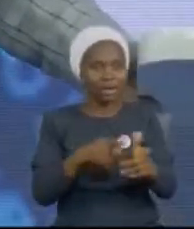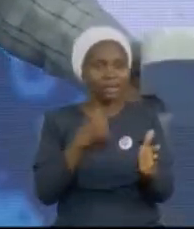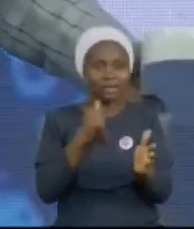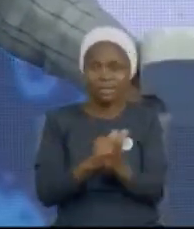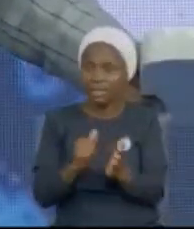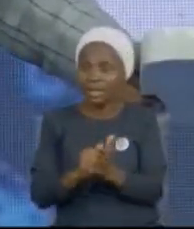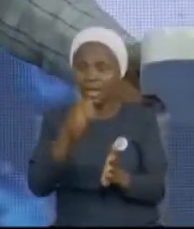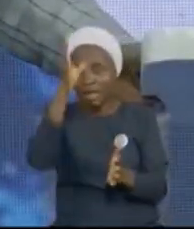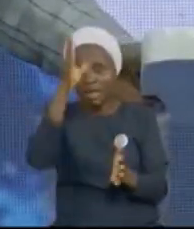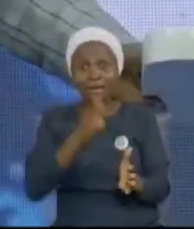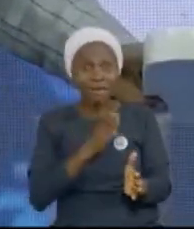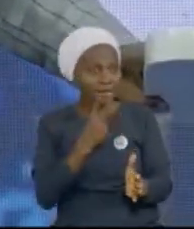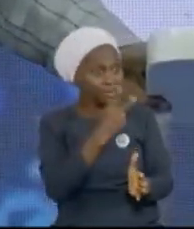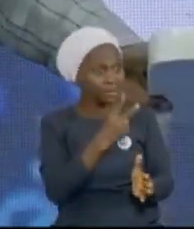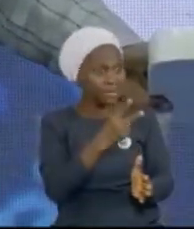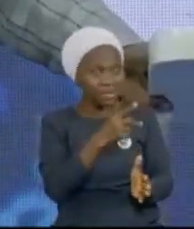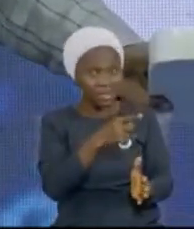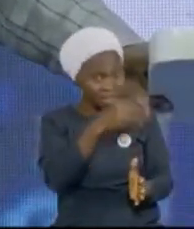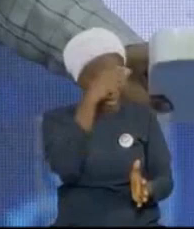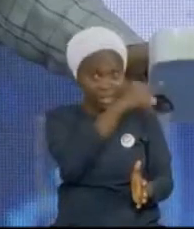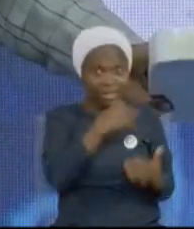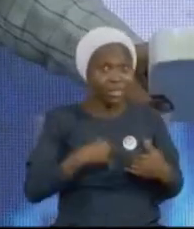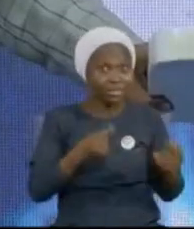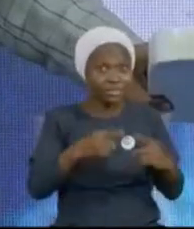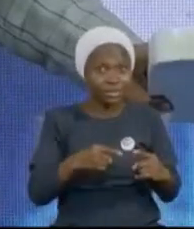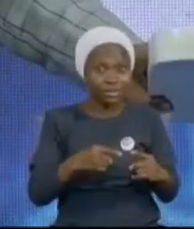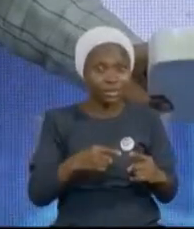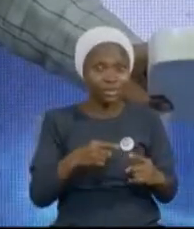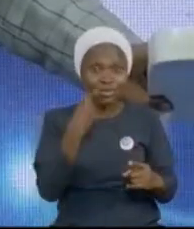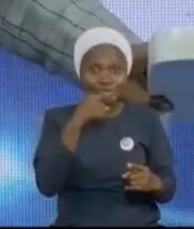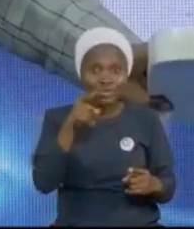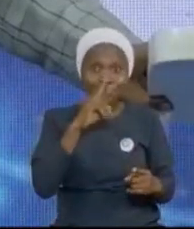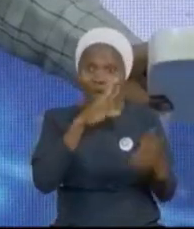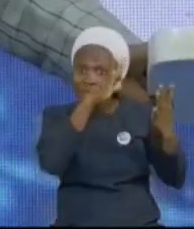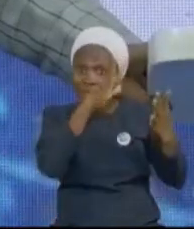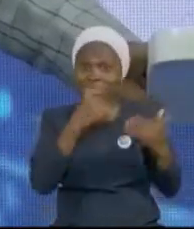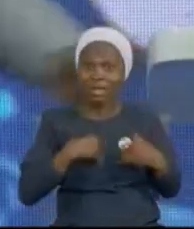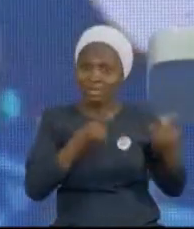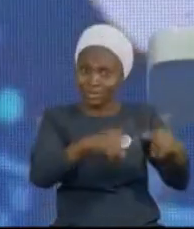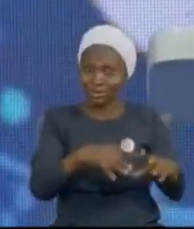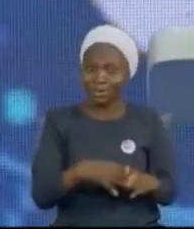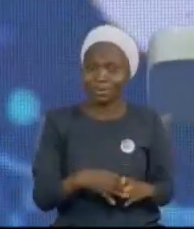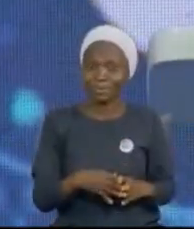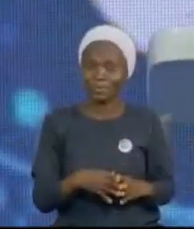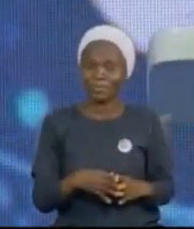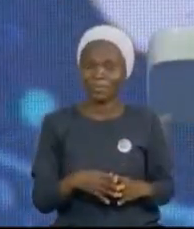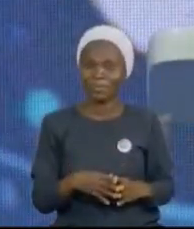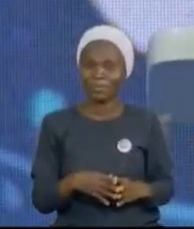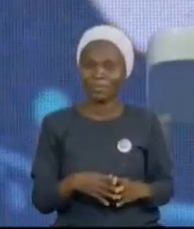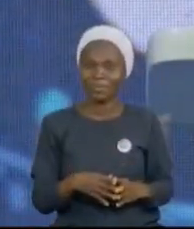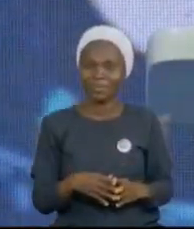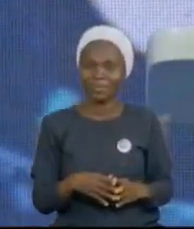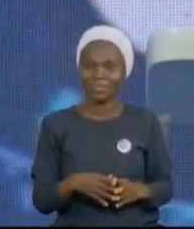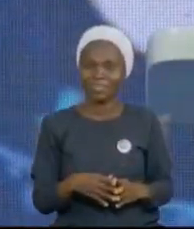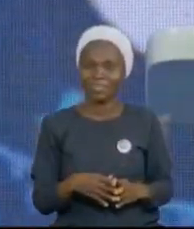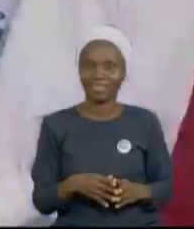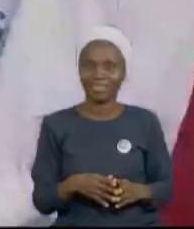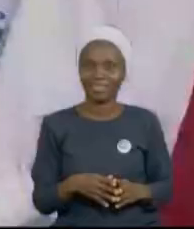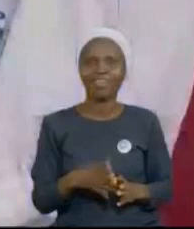he has come. Who you expect here? He has come. What do you